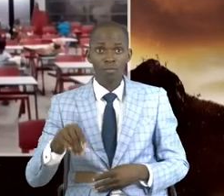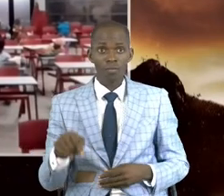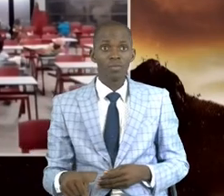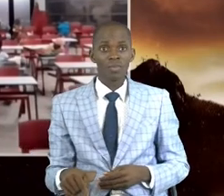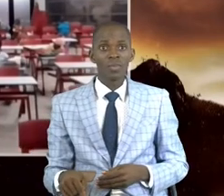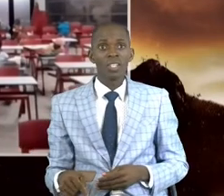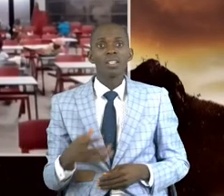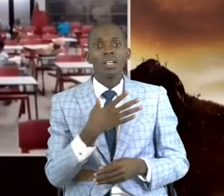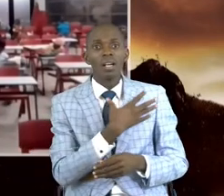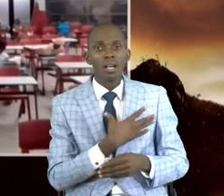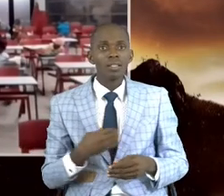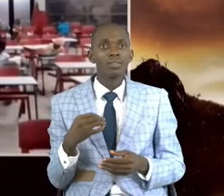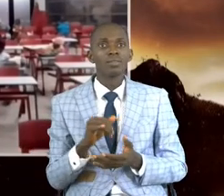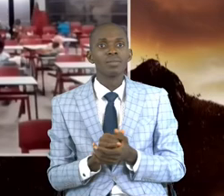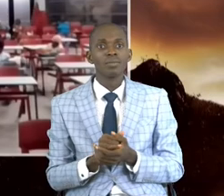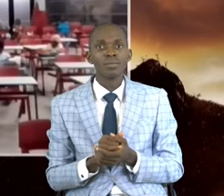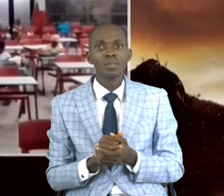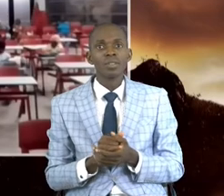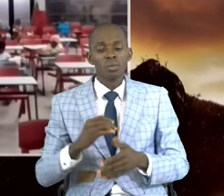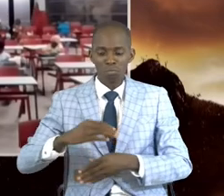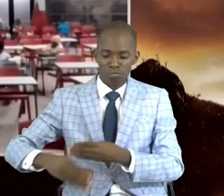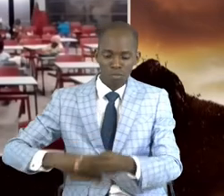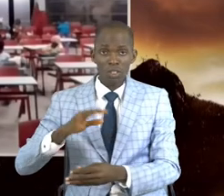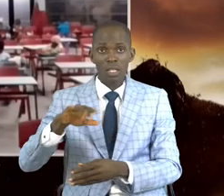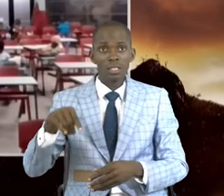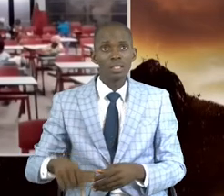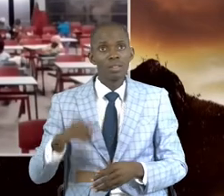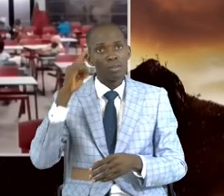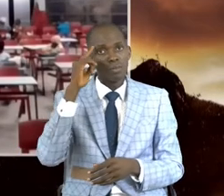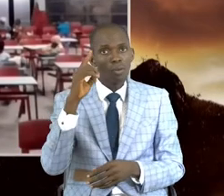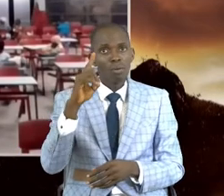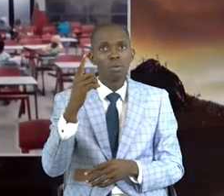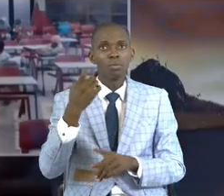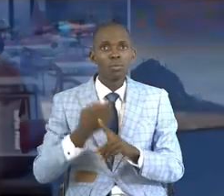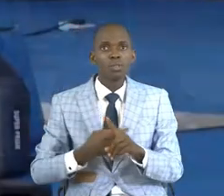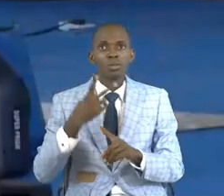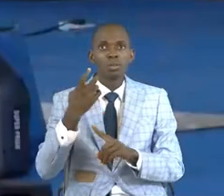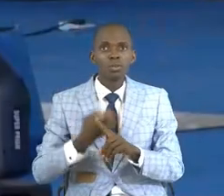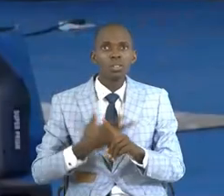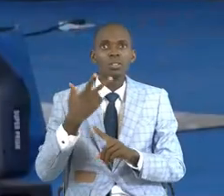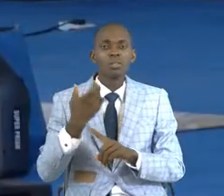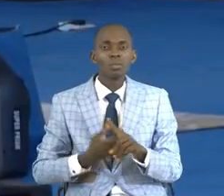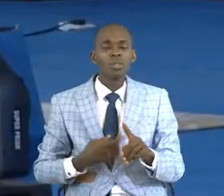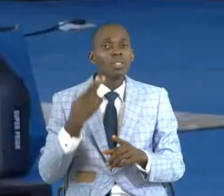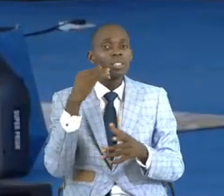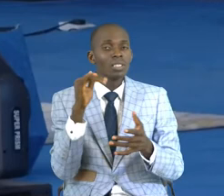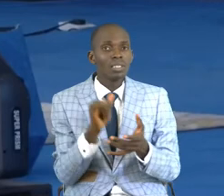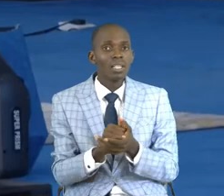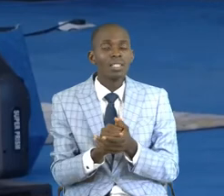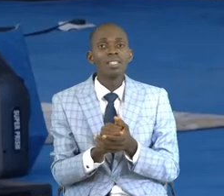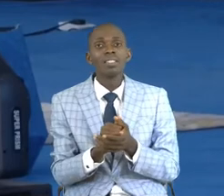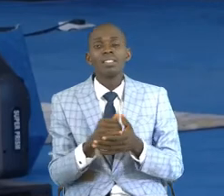POP. 1 month, 2 months, 3 months, by the time they remove the POP, that leg is thinner than the